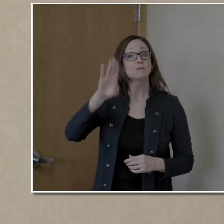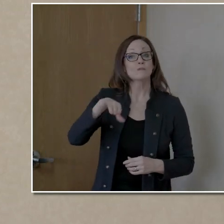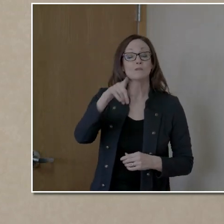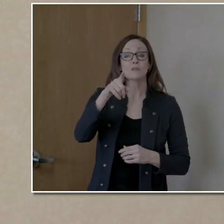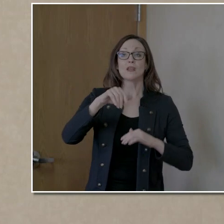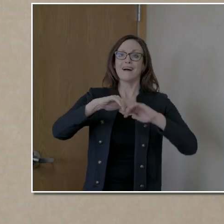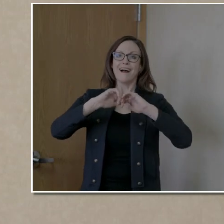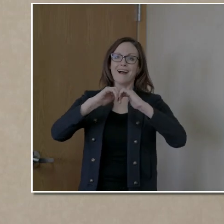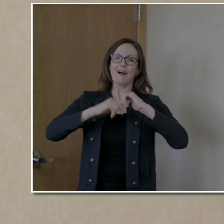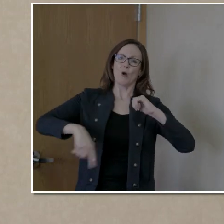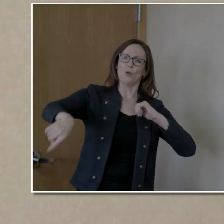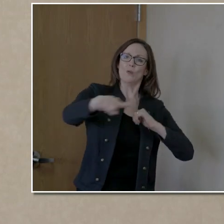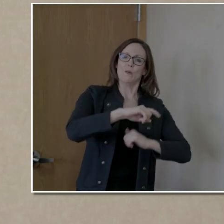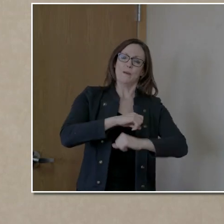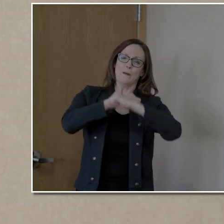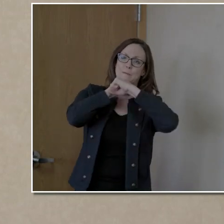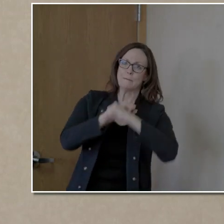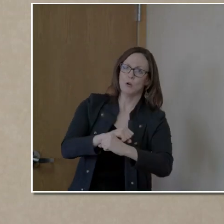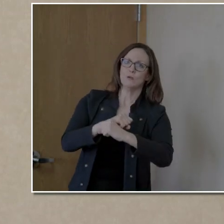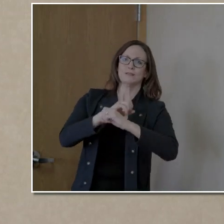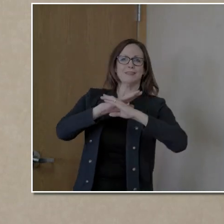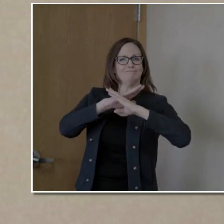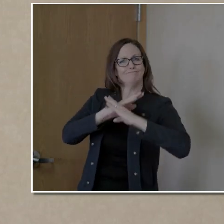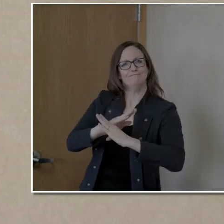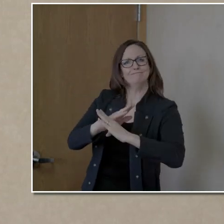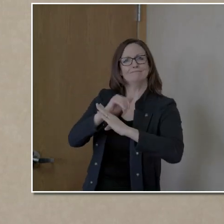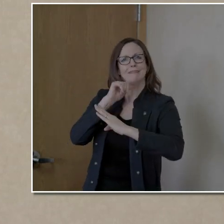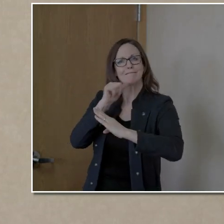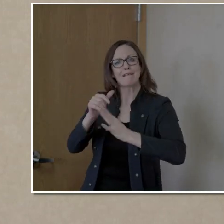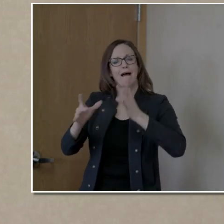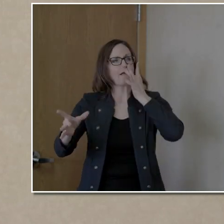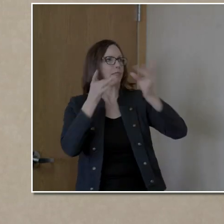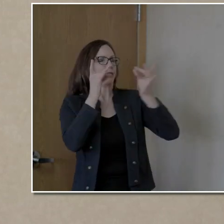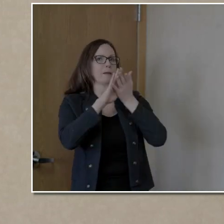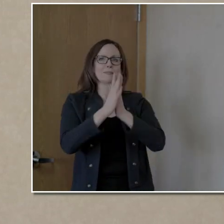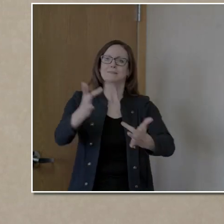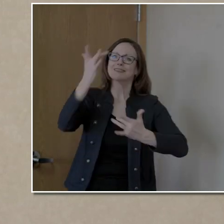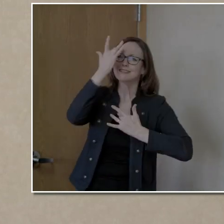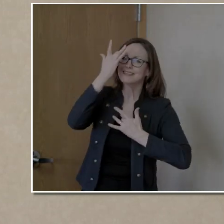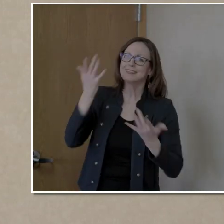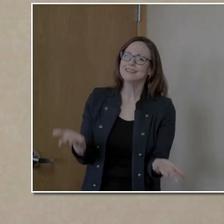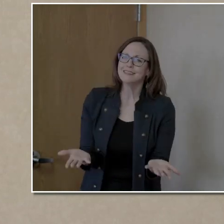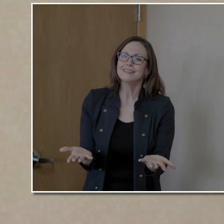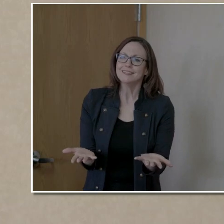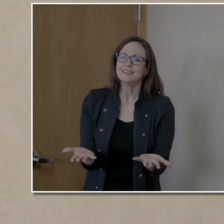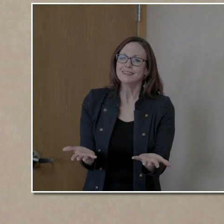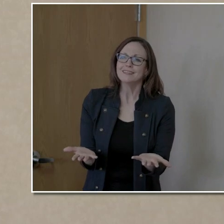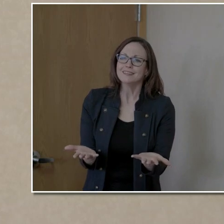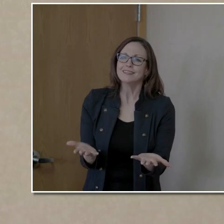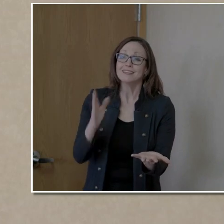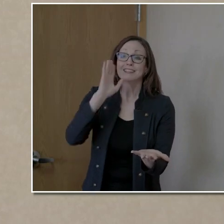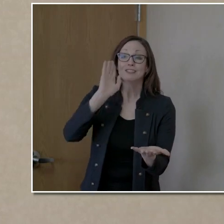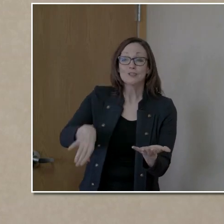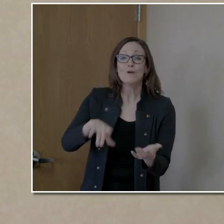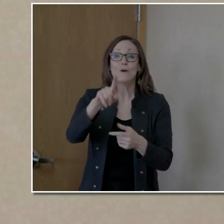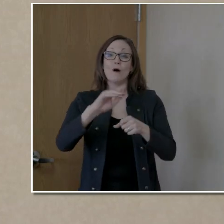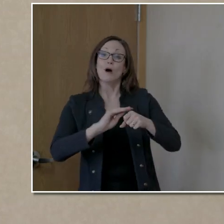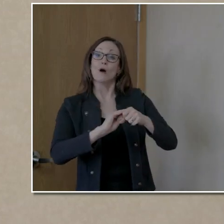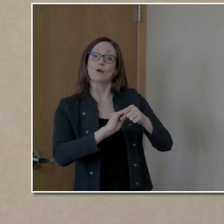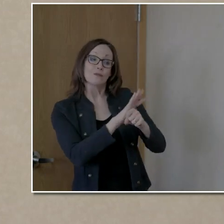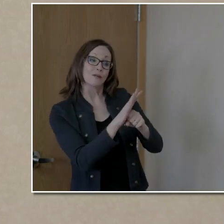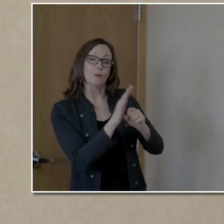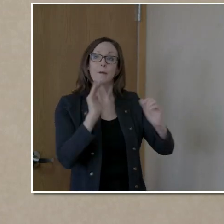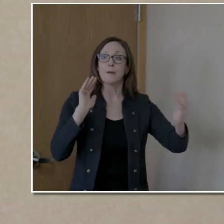person with symptoms of the flu and you don't work in a healthcare setting, they're probably going to tell you, stay